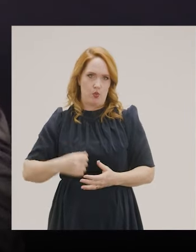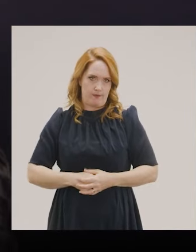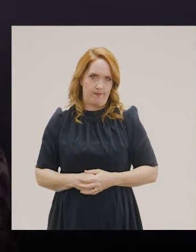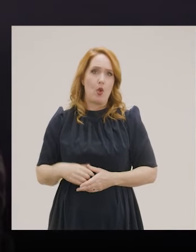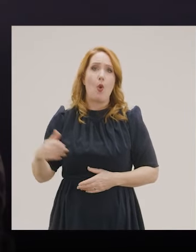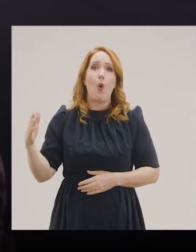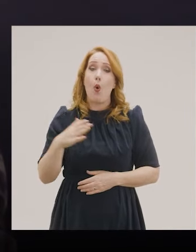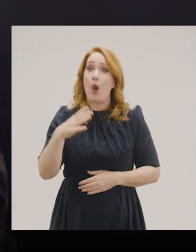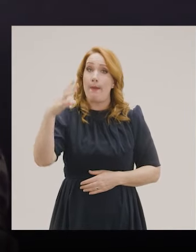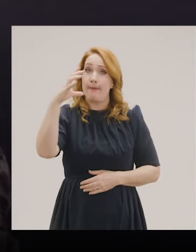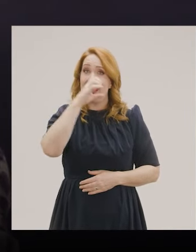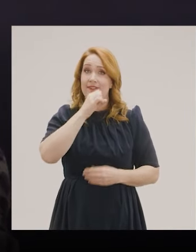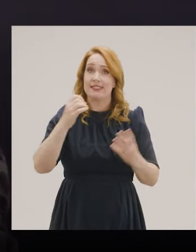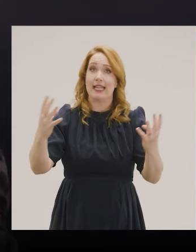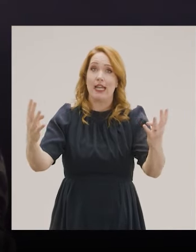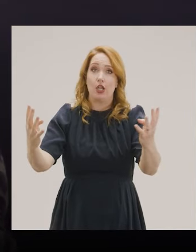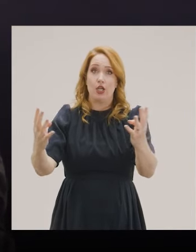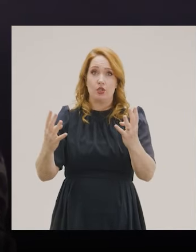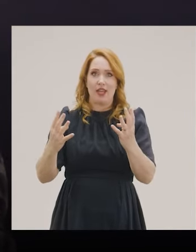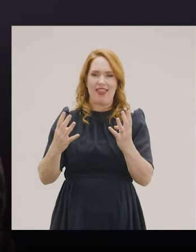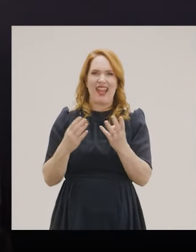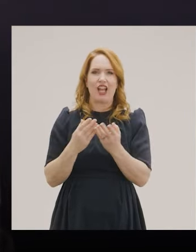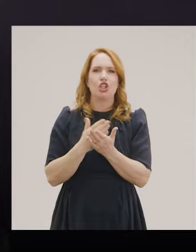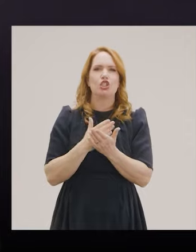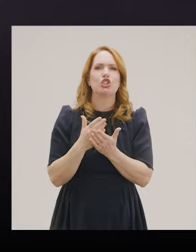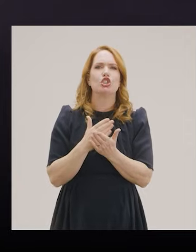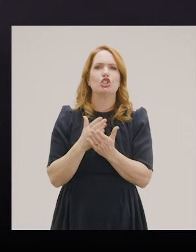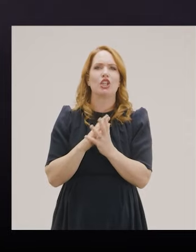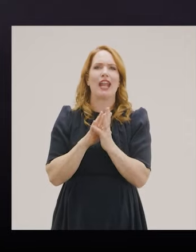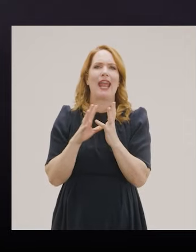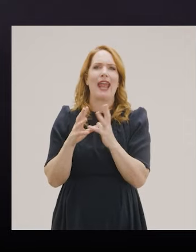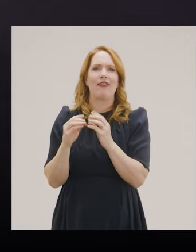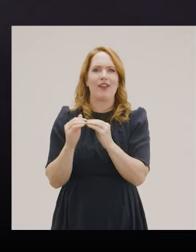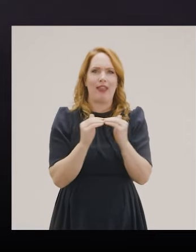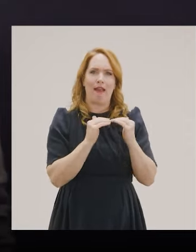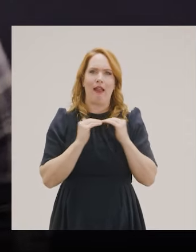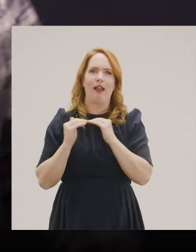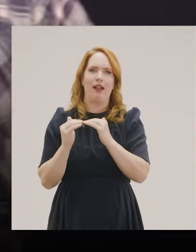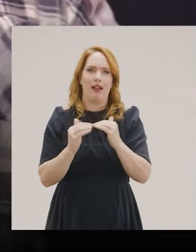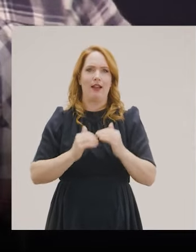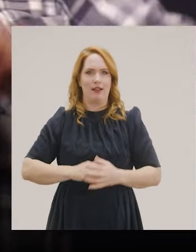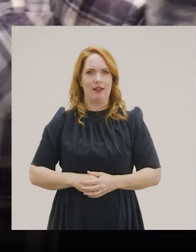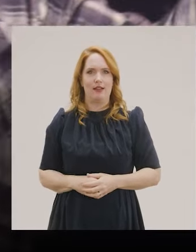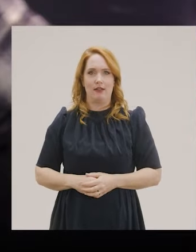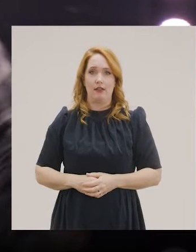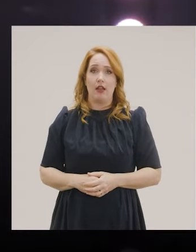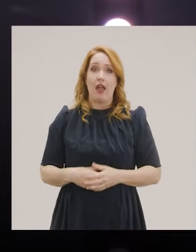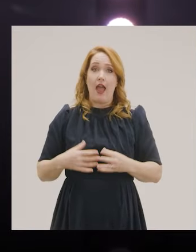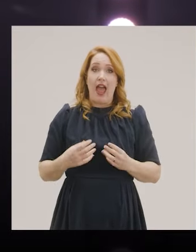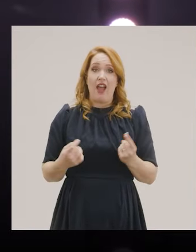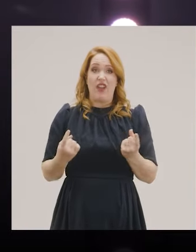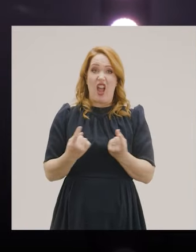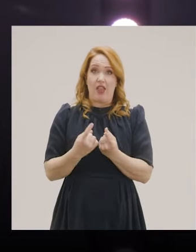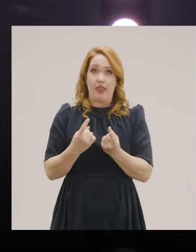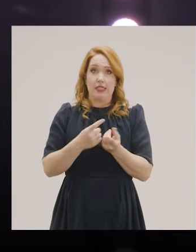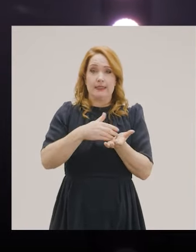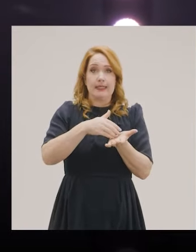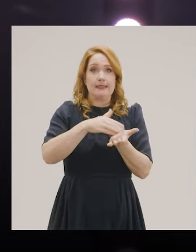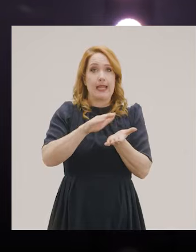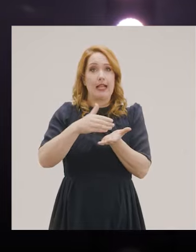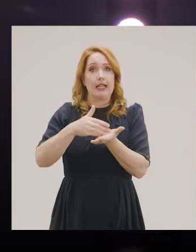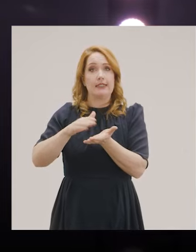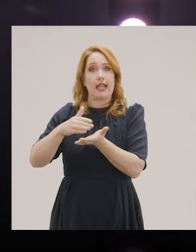It says, all the believers were together and they had everything in common. Do you understand what that means? It means that they just shared everything.